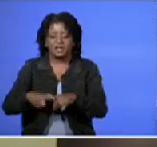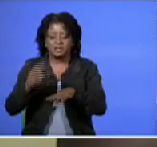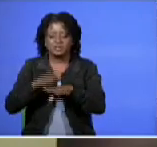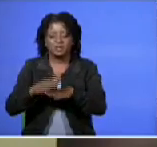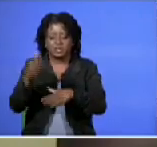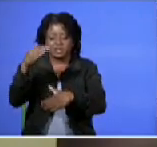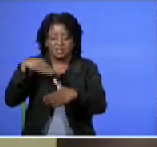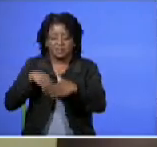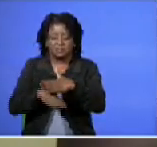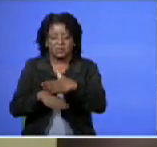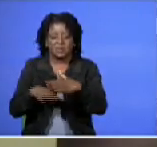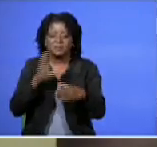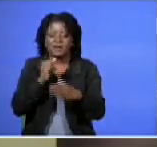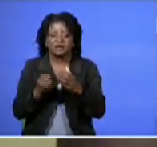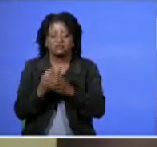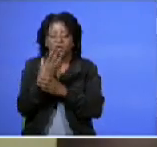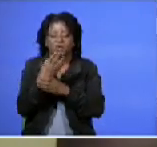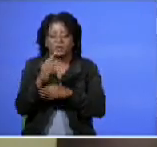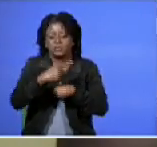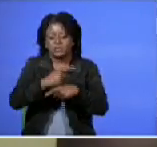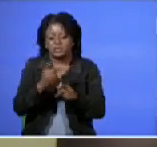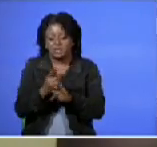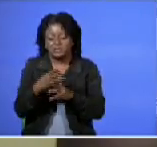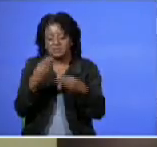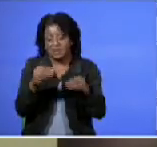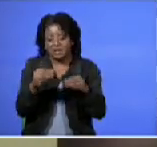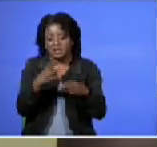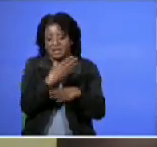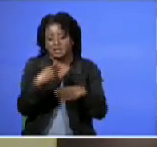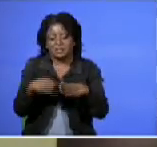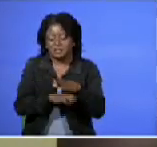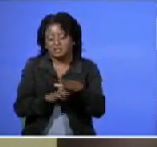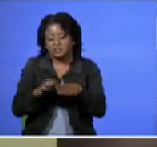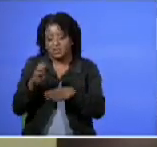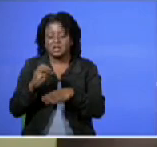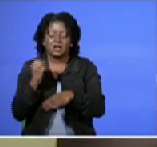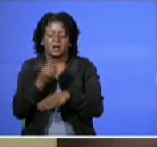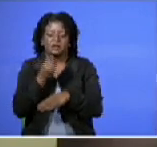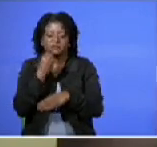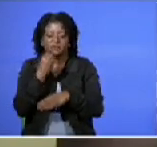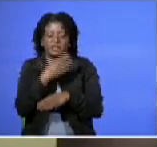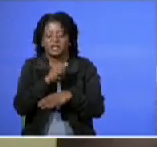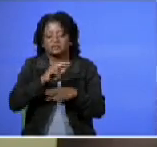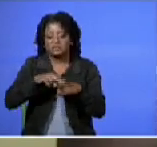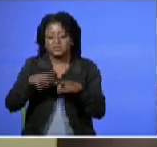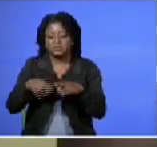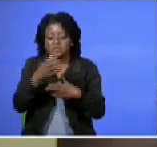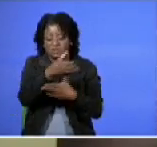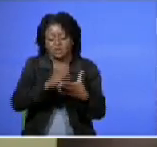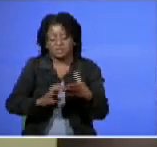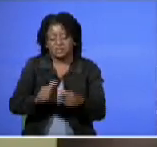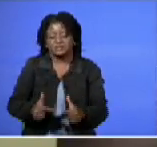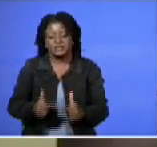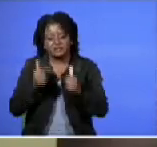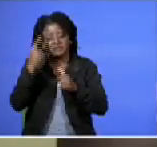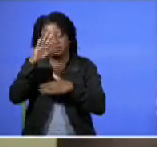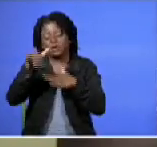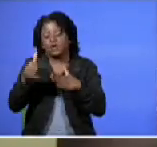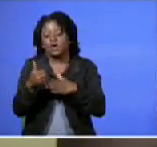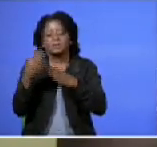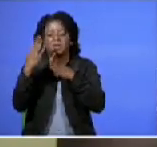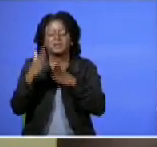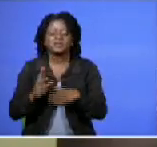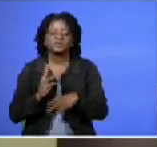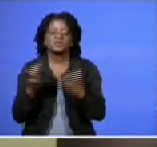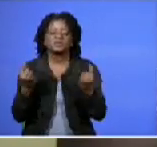growing, processing, marketing, and exporting our food and reducing the cost of living for all Bahamians. We are